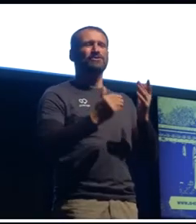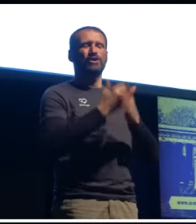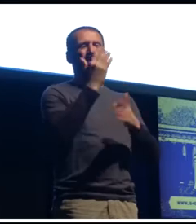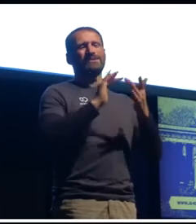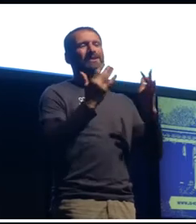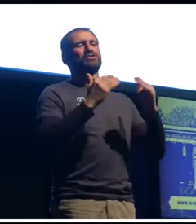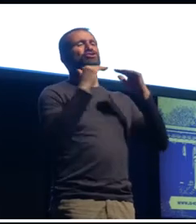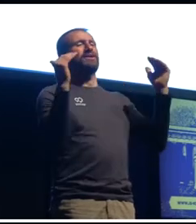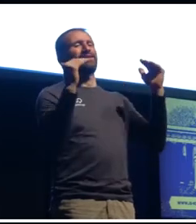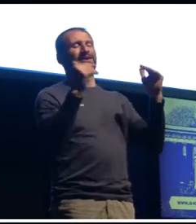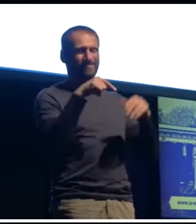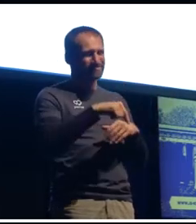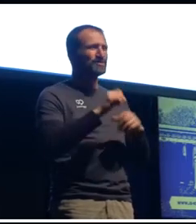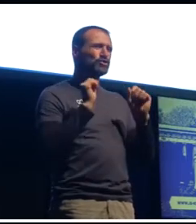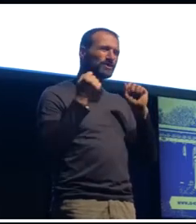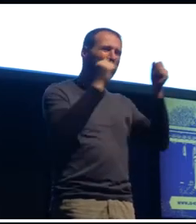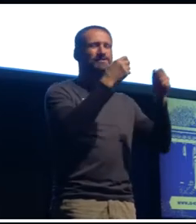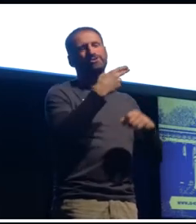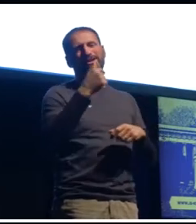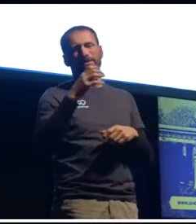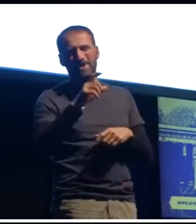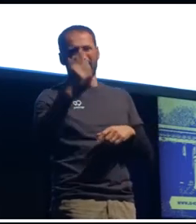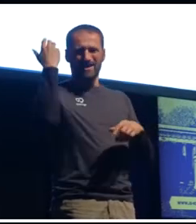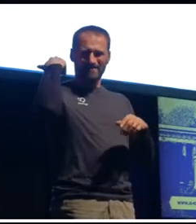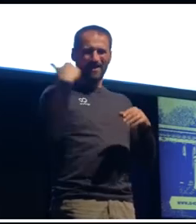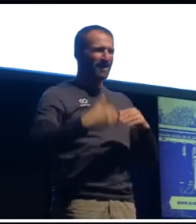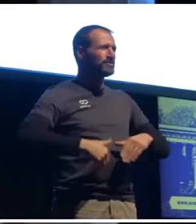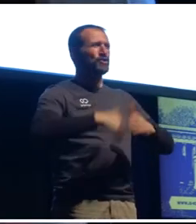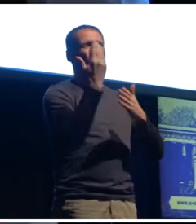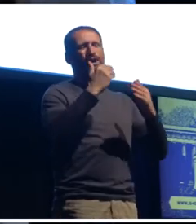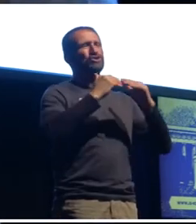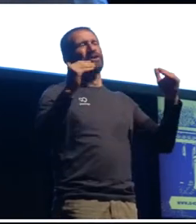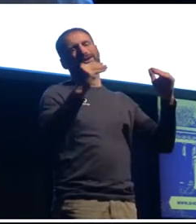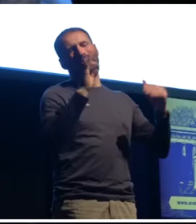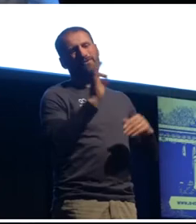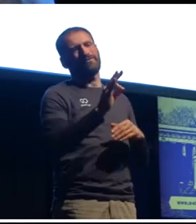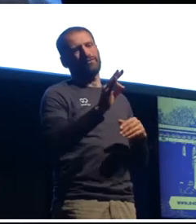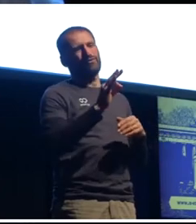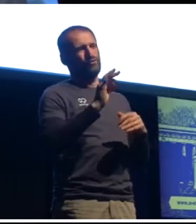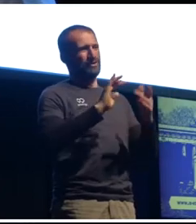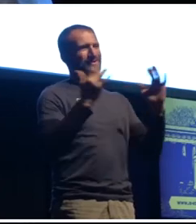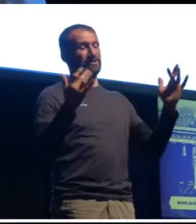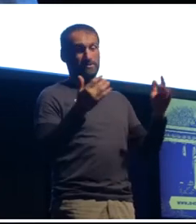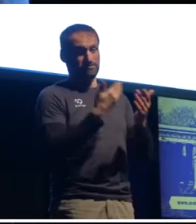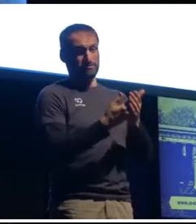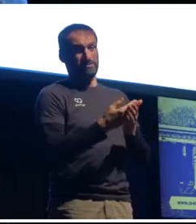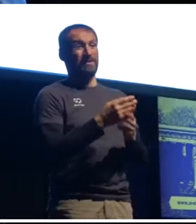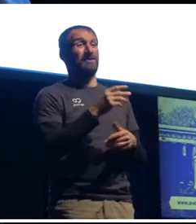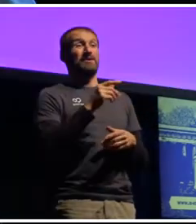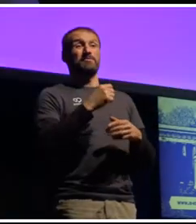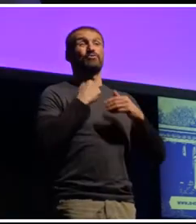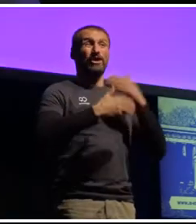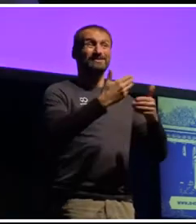et cetera, the same way dynamic HTML became the new standard of the web. So PWAs take these best practices and make them standard